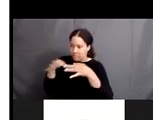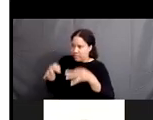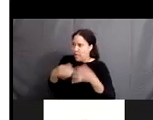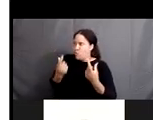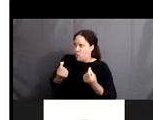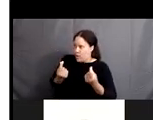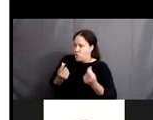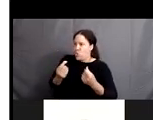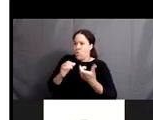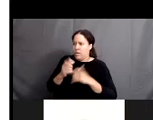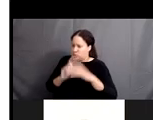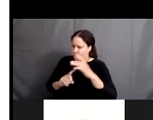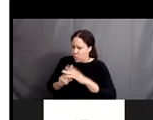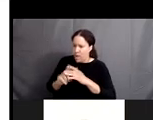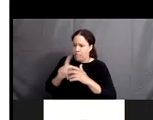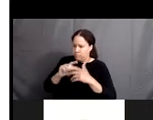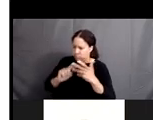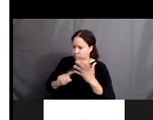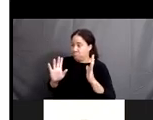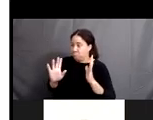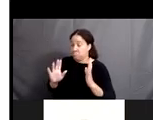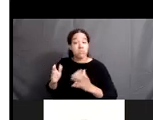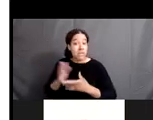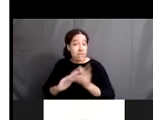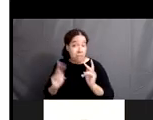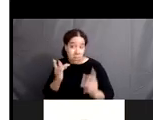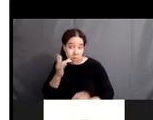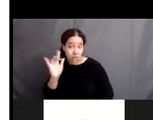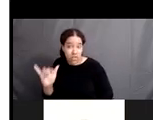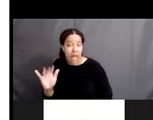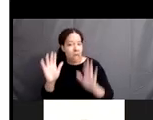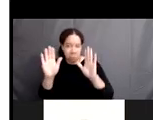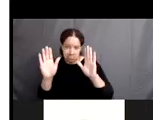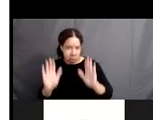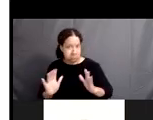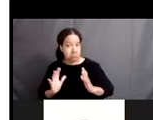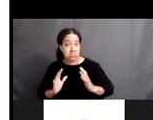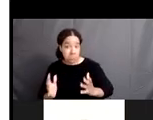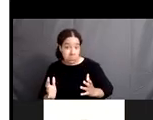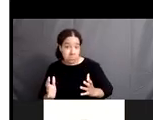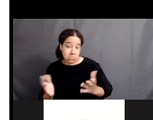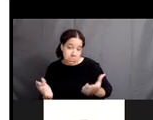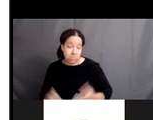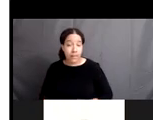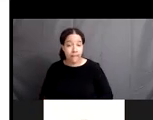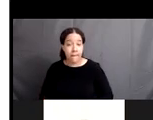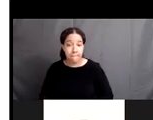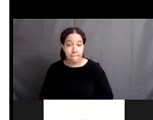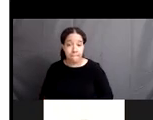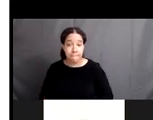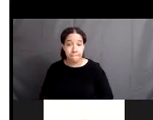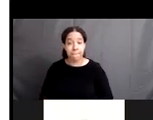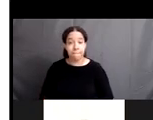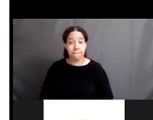of what the scope of your job is. And like, that's great too. And one of the things that, you know, can be